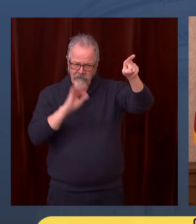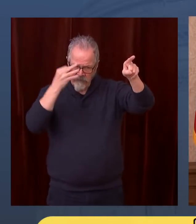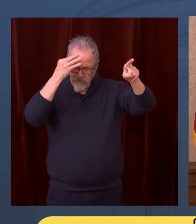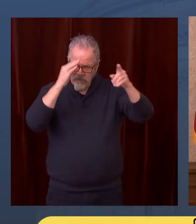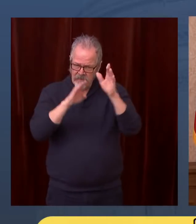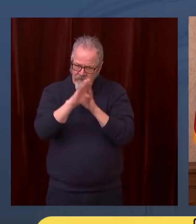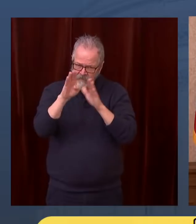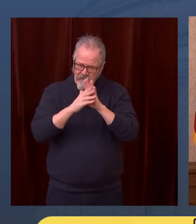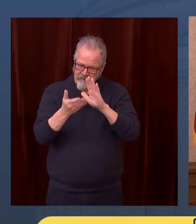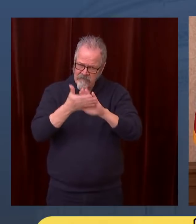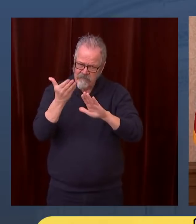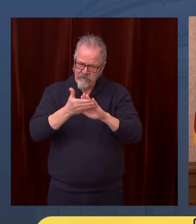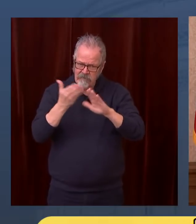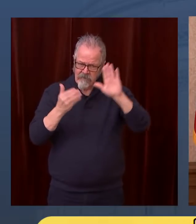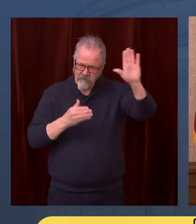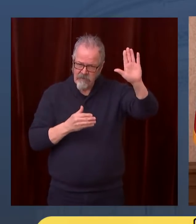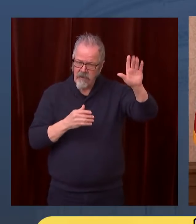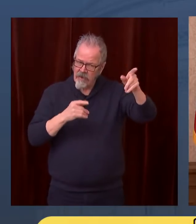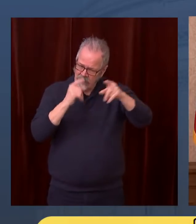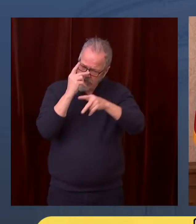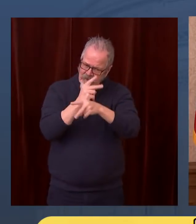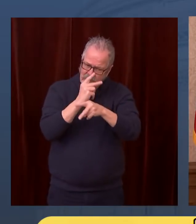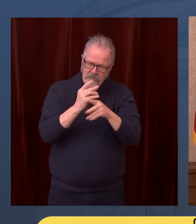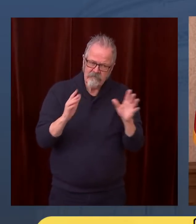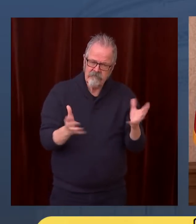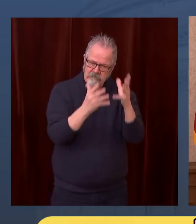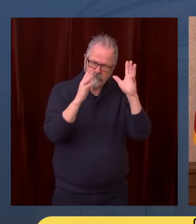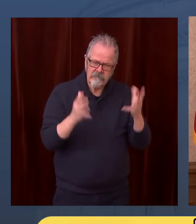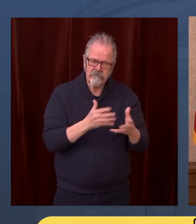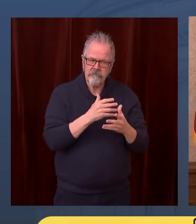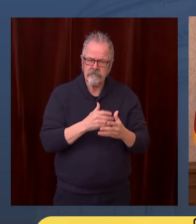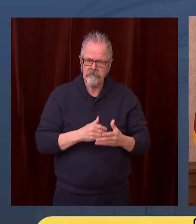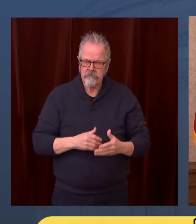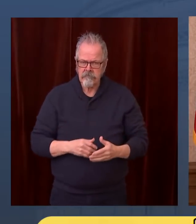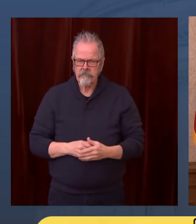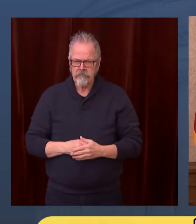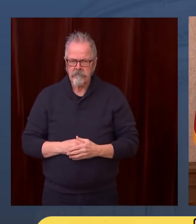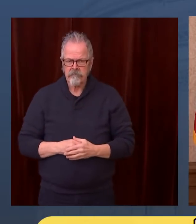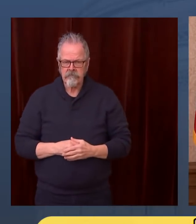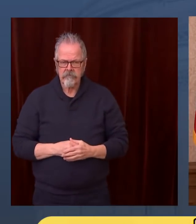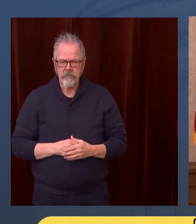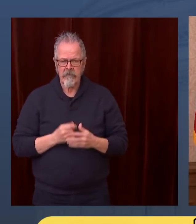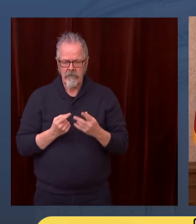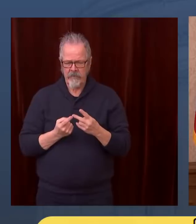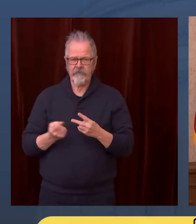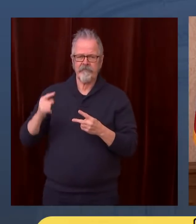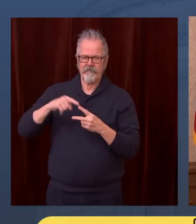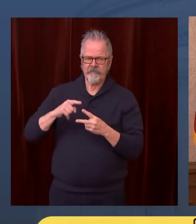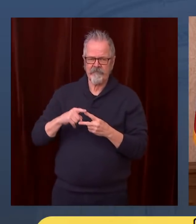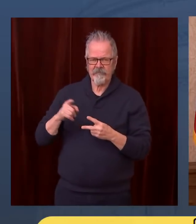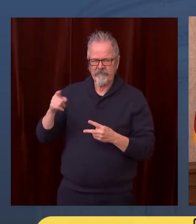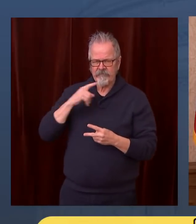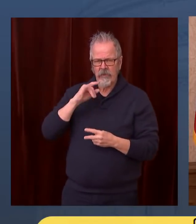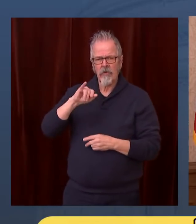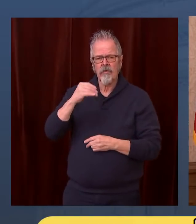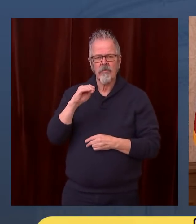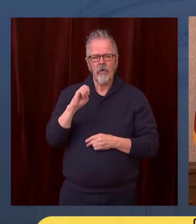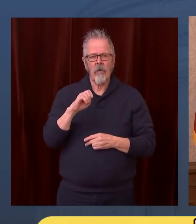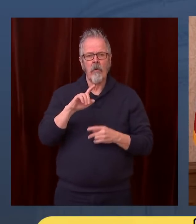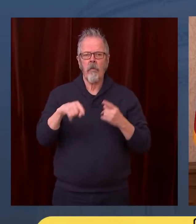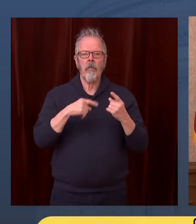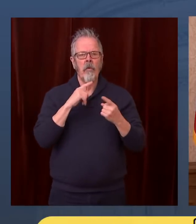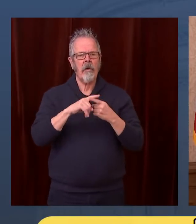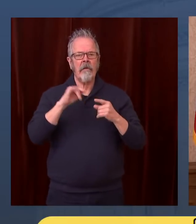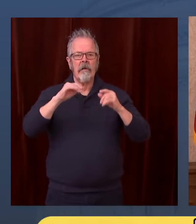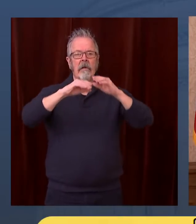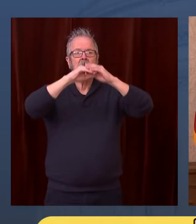government to move forward on. Your question, Joe, I guess is, where is the end? I'm not sure,